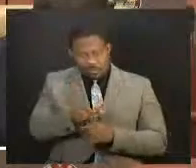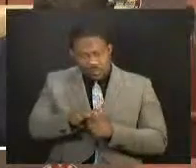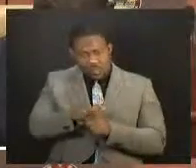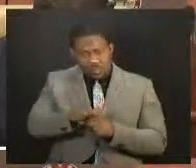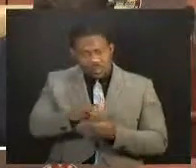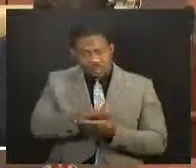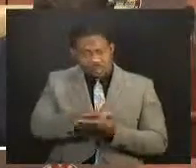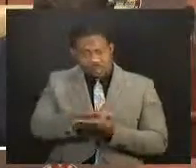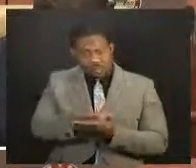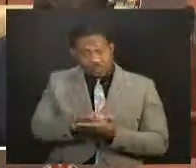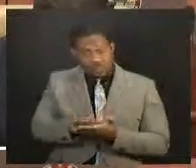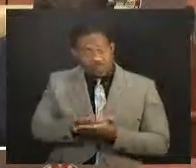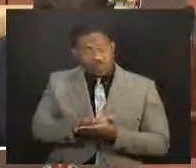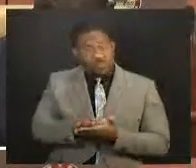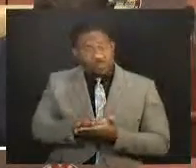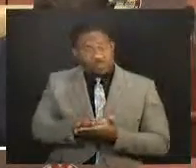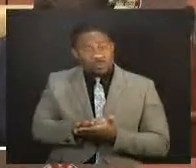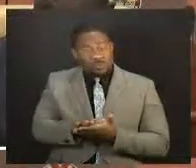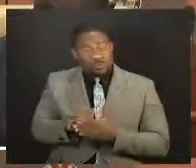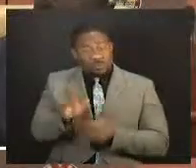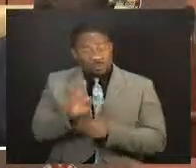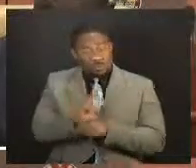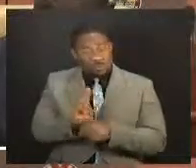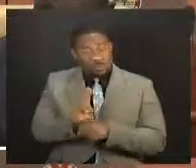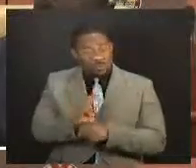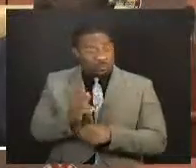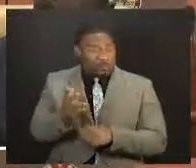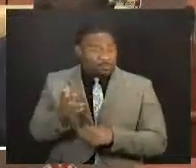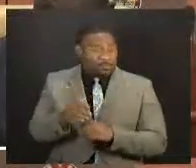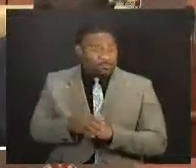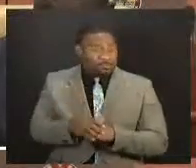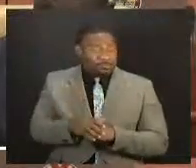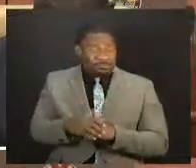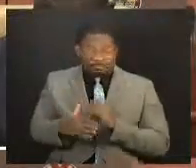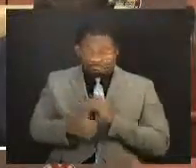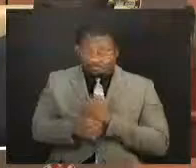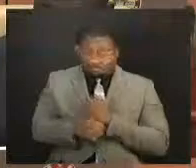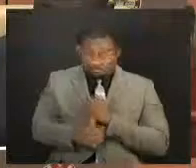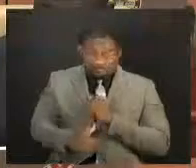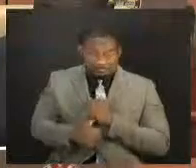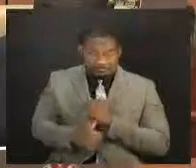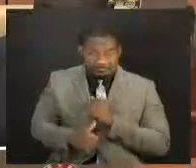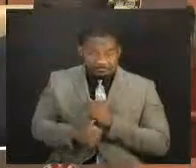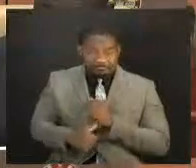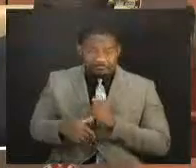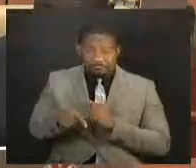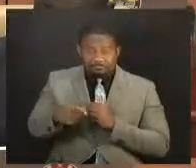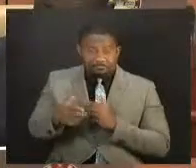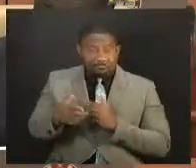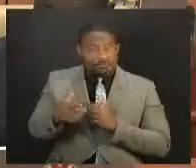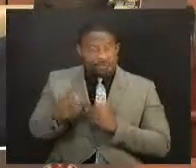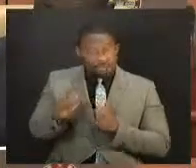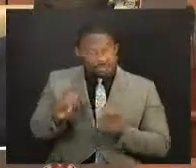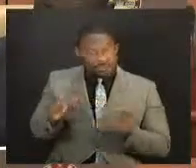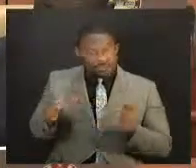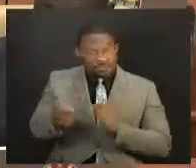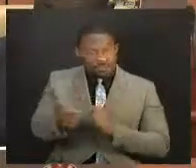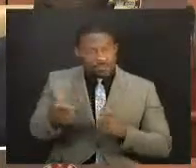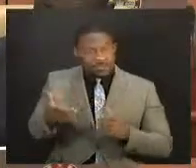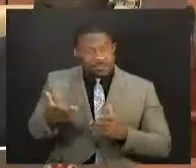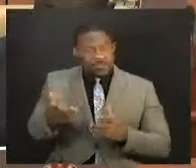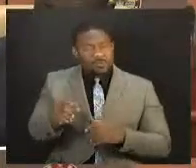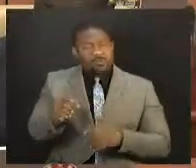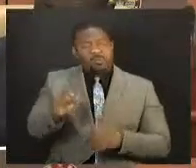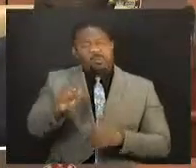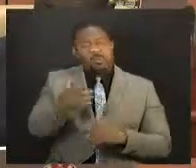recycling and reusing waste to liquid treatment plant in this country. The question